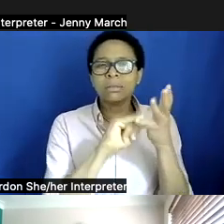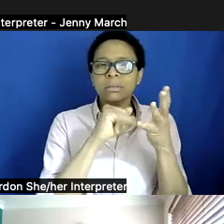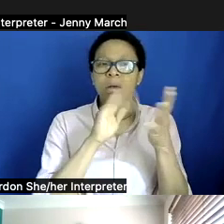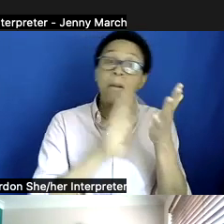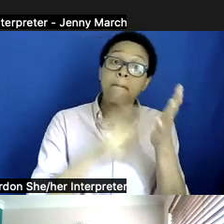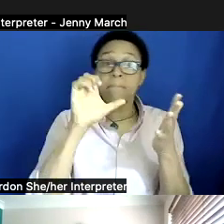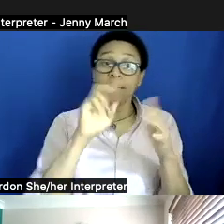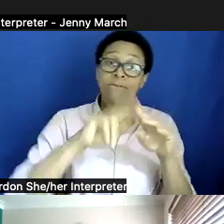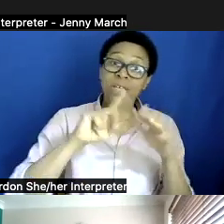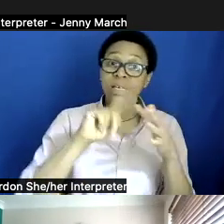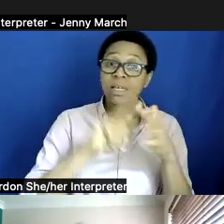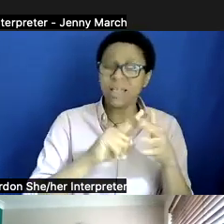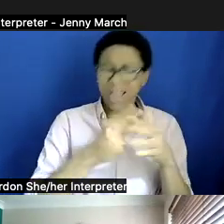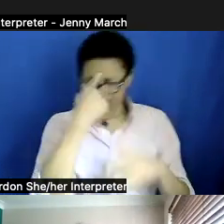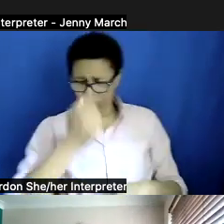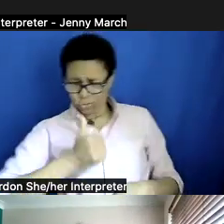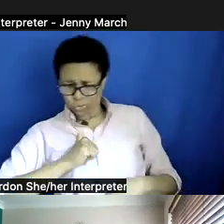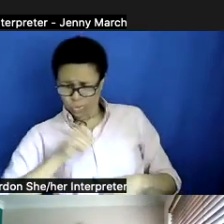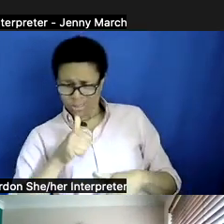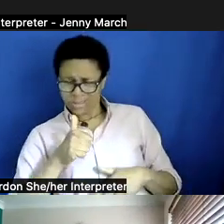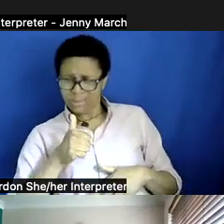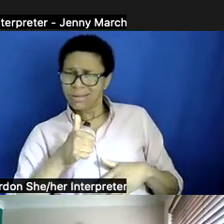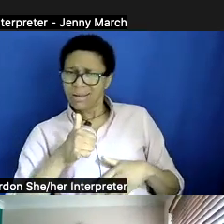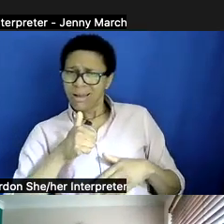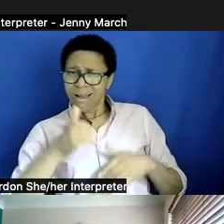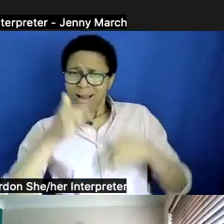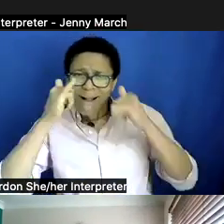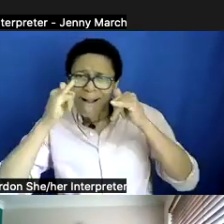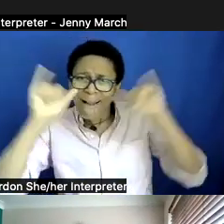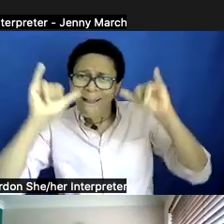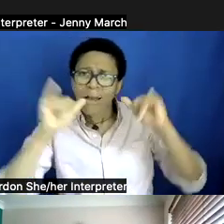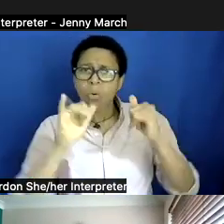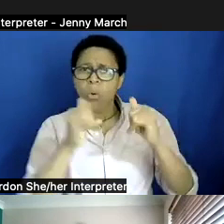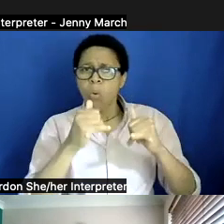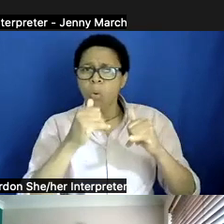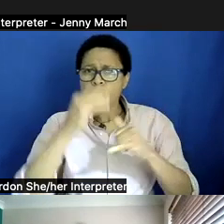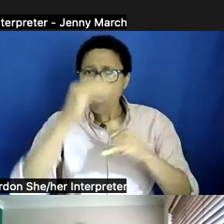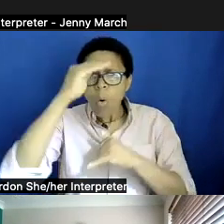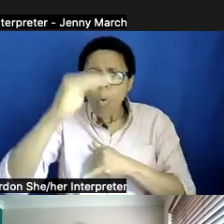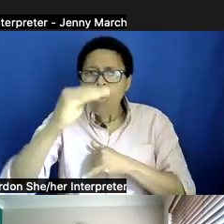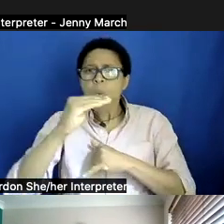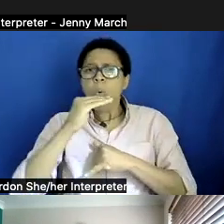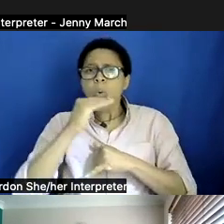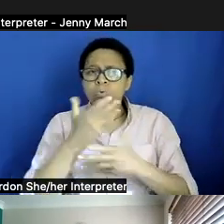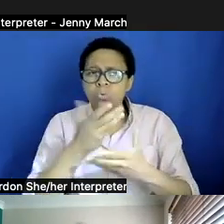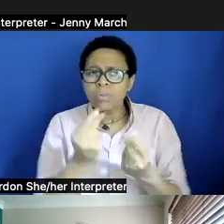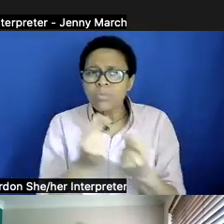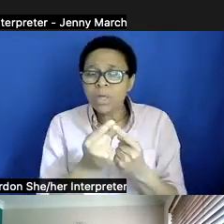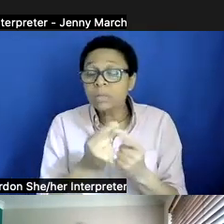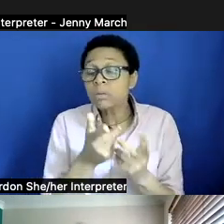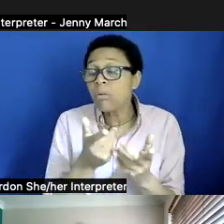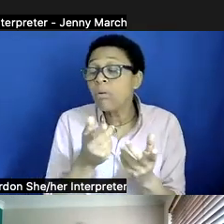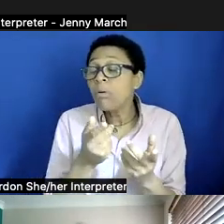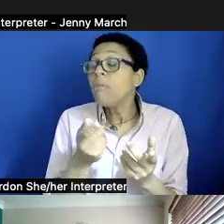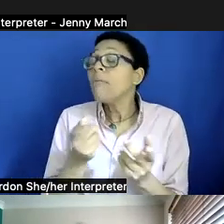cow or a horse or something, and then the idea of consent and choice. So again, if